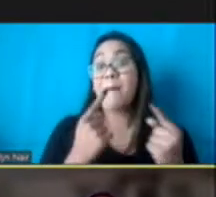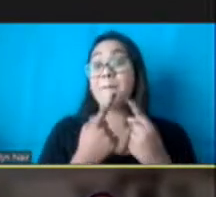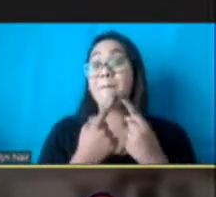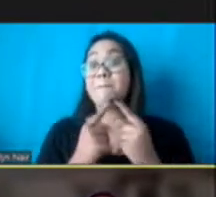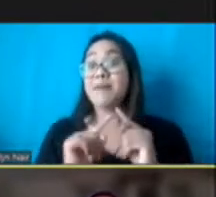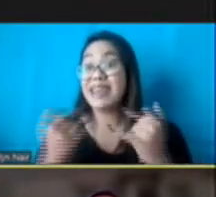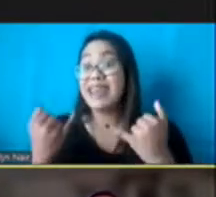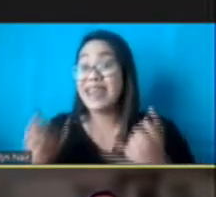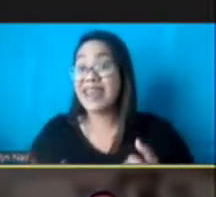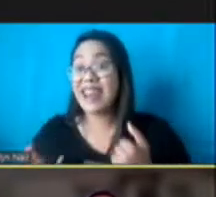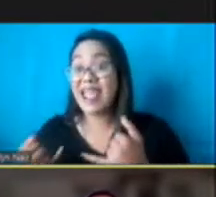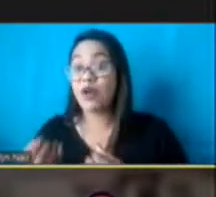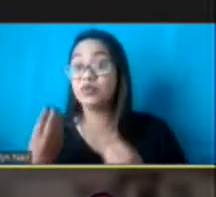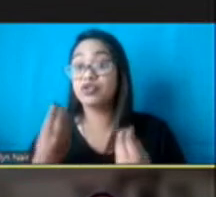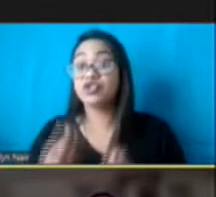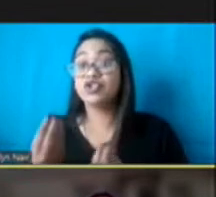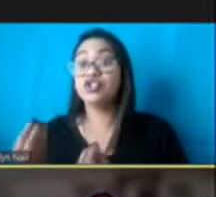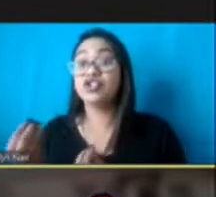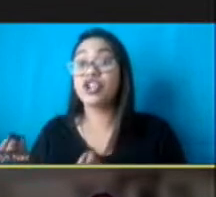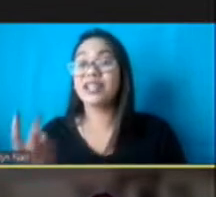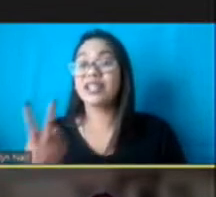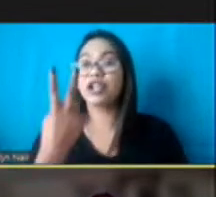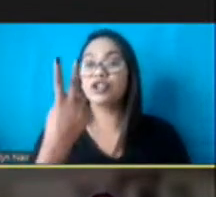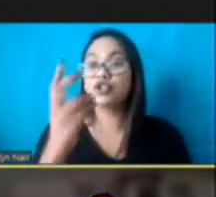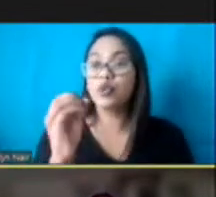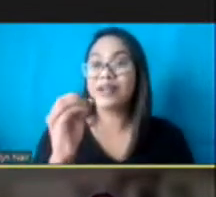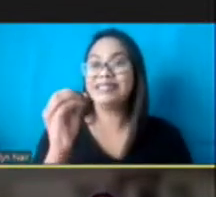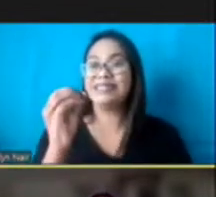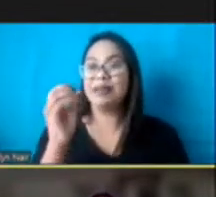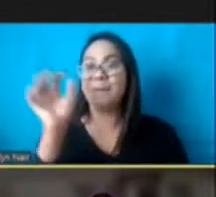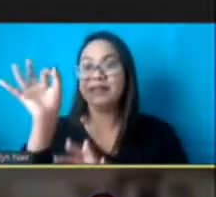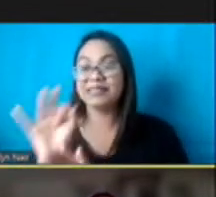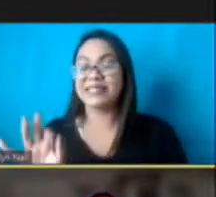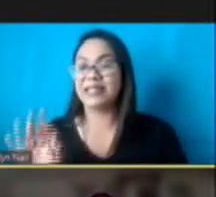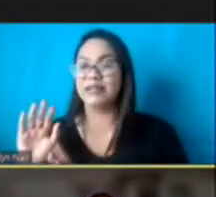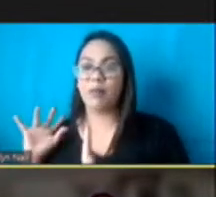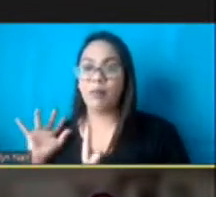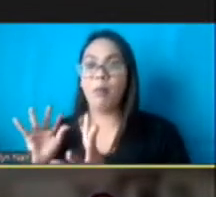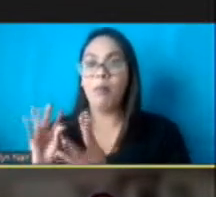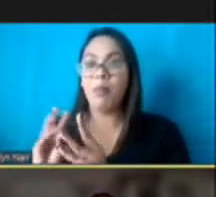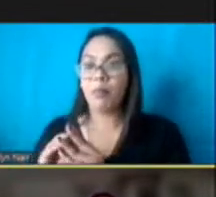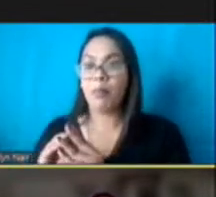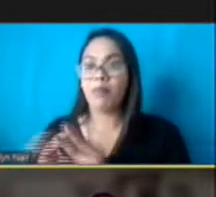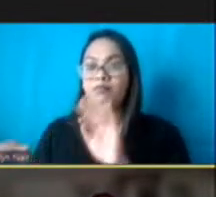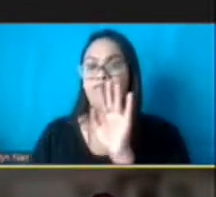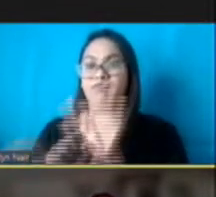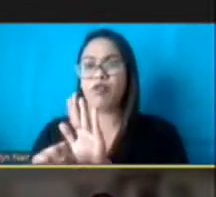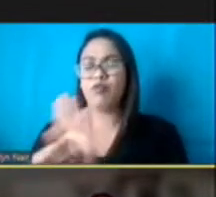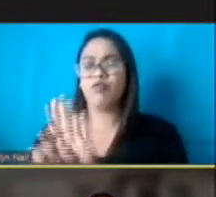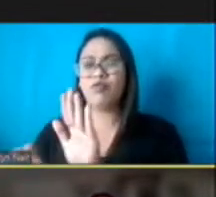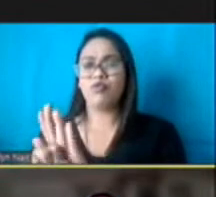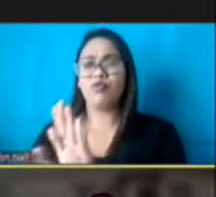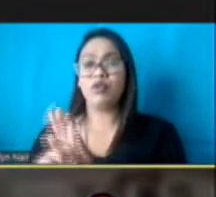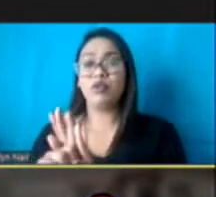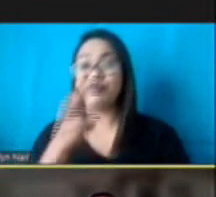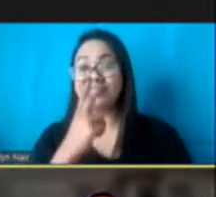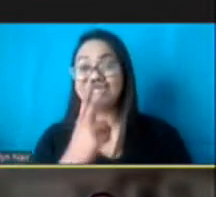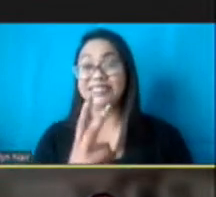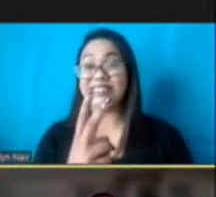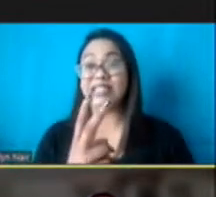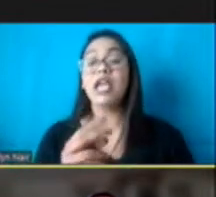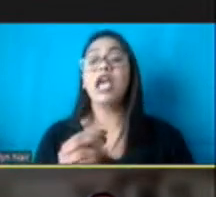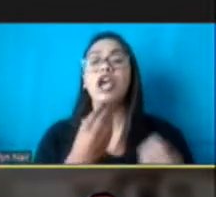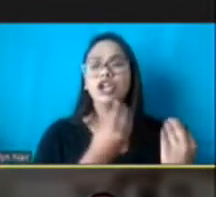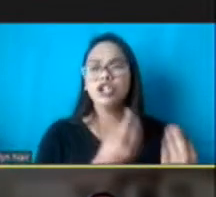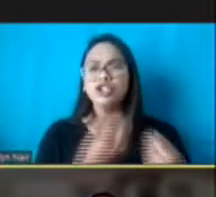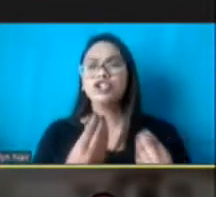wave, children have made up over 20% of all admissions. On the graph on the right, you can see that between waves, children do